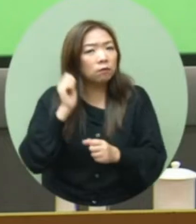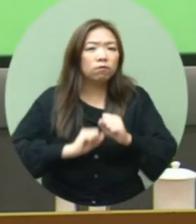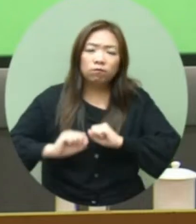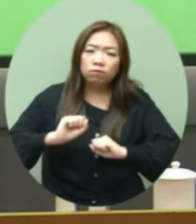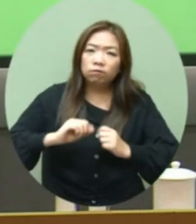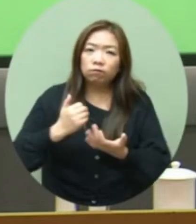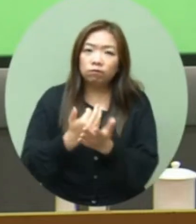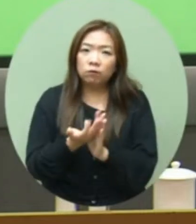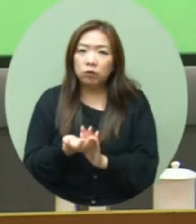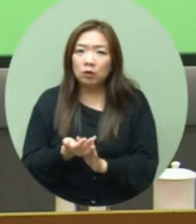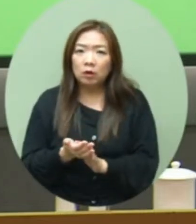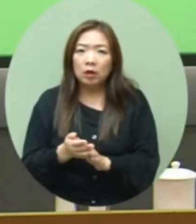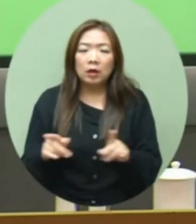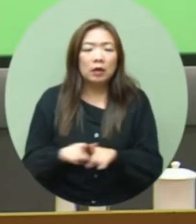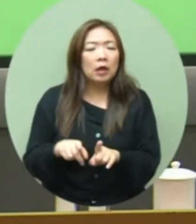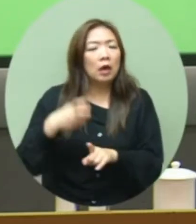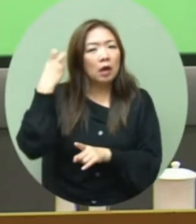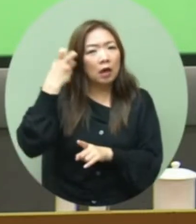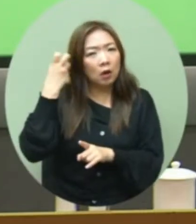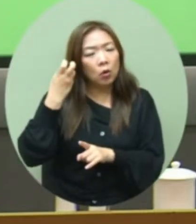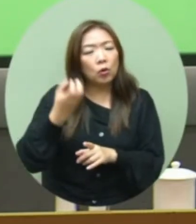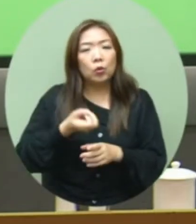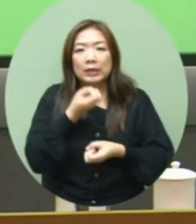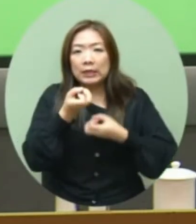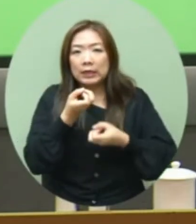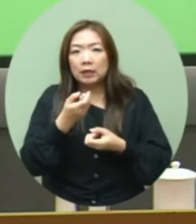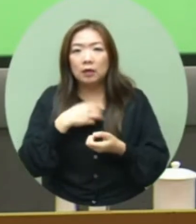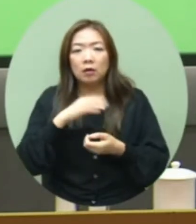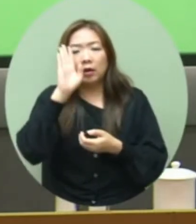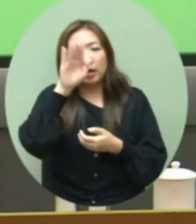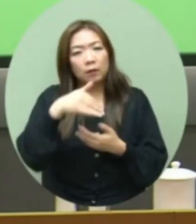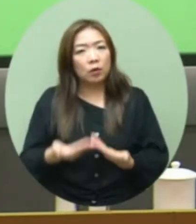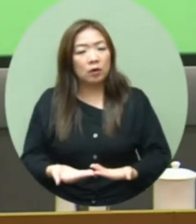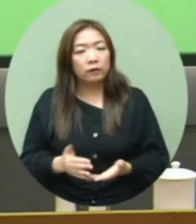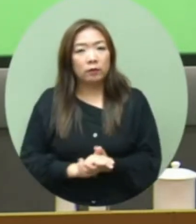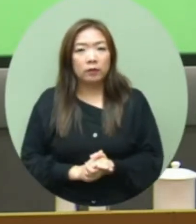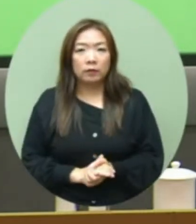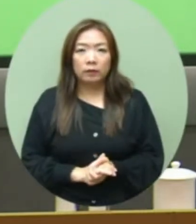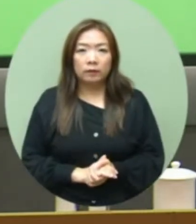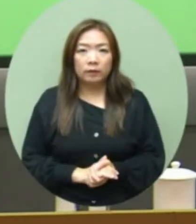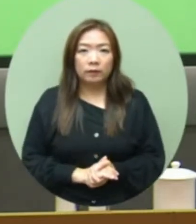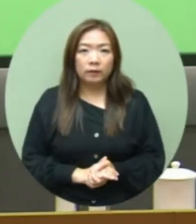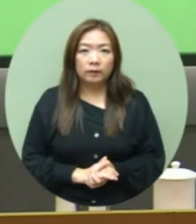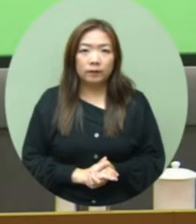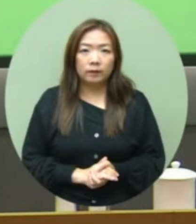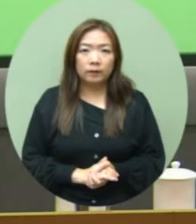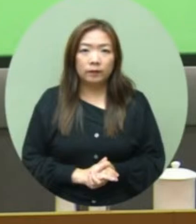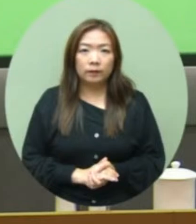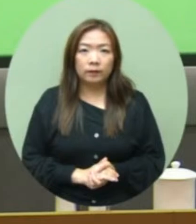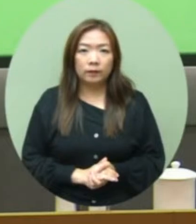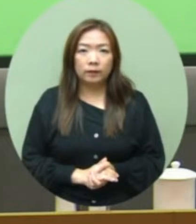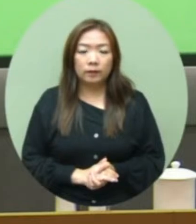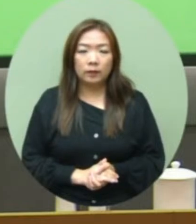The mainland authorities tried their best to consider our